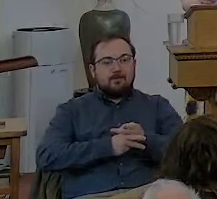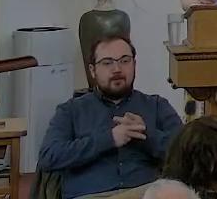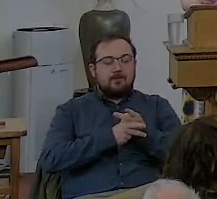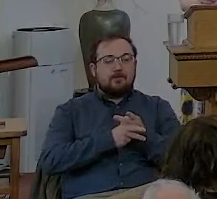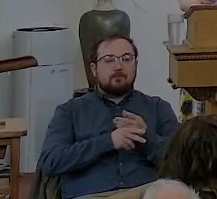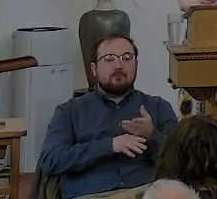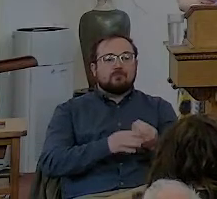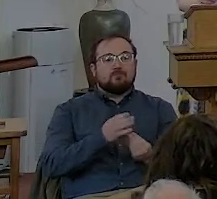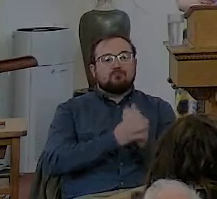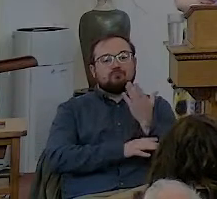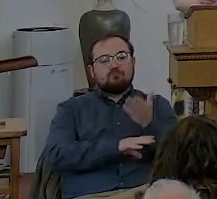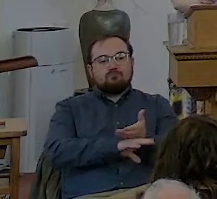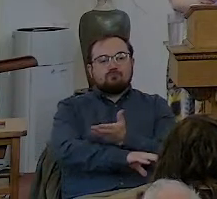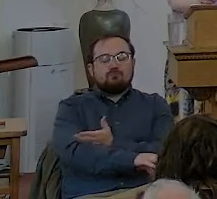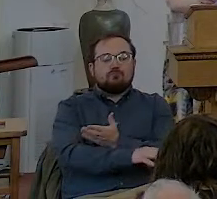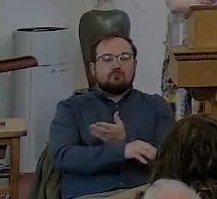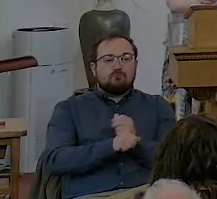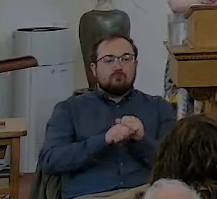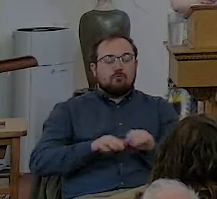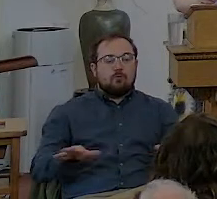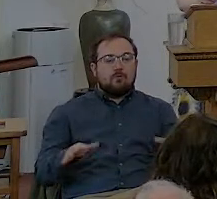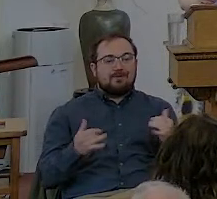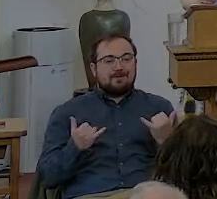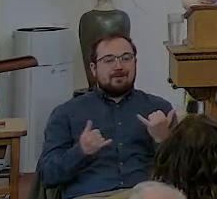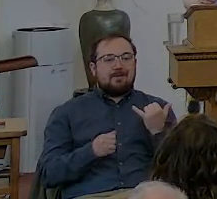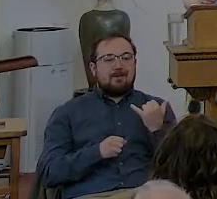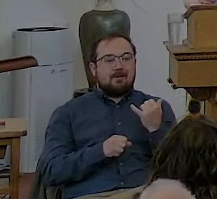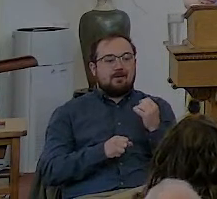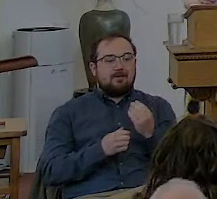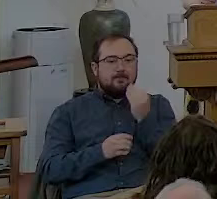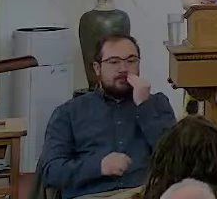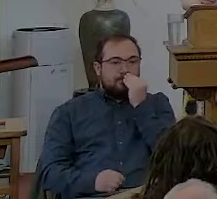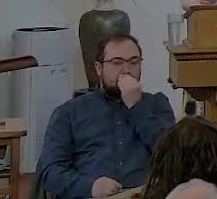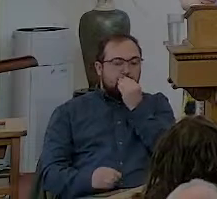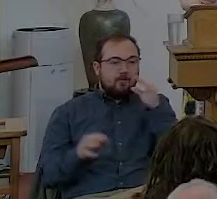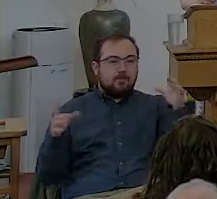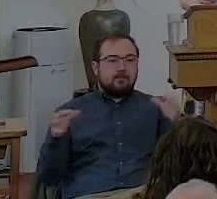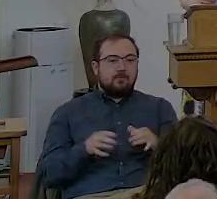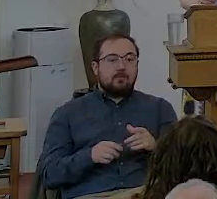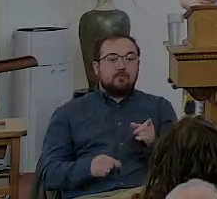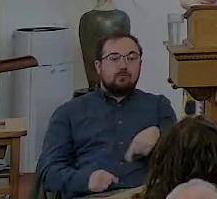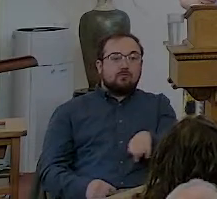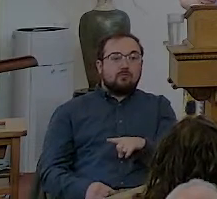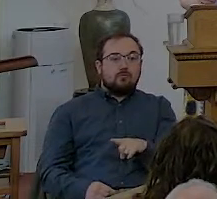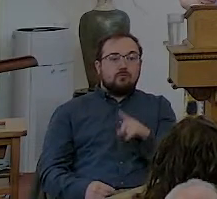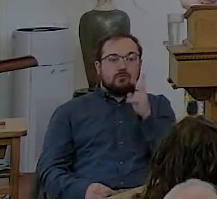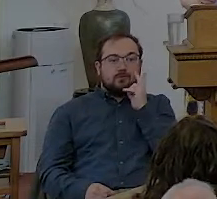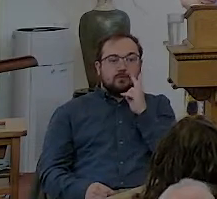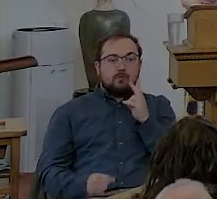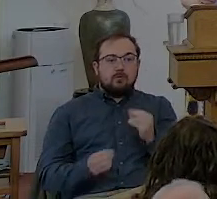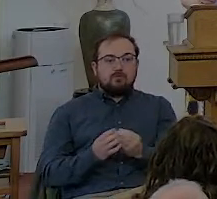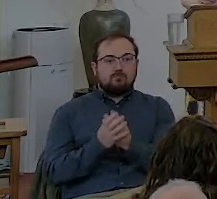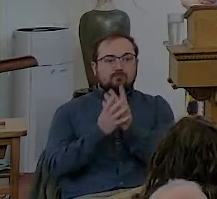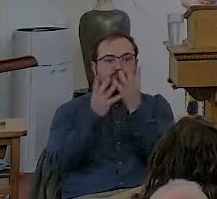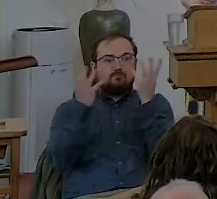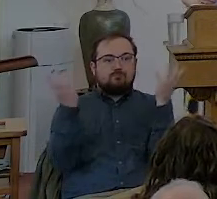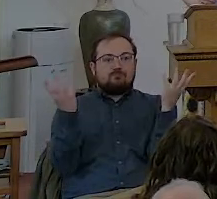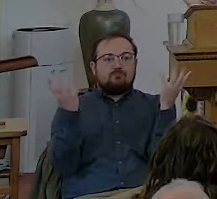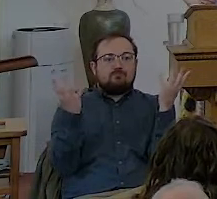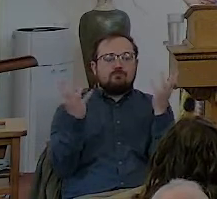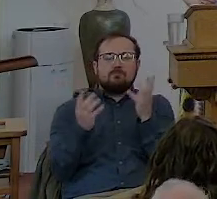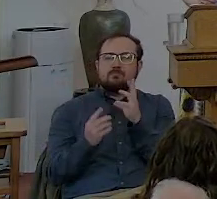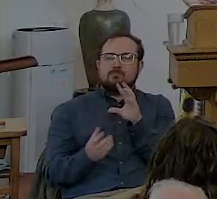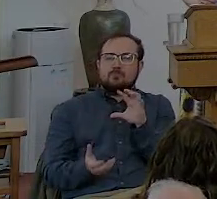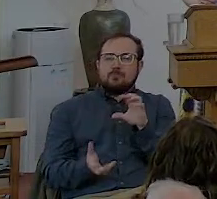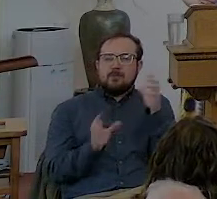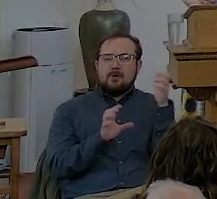grow. Today is the annual flower communion. As you came in, you saw a lovely chaotic bouquet. Actually, it's not